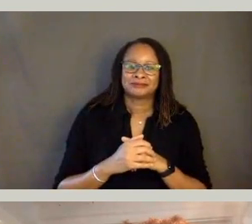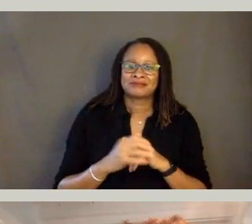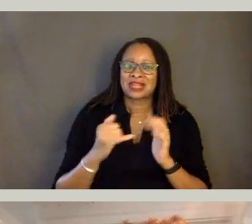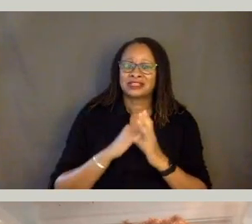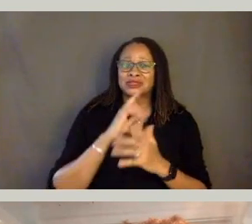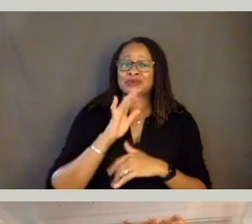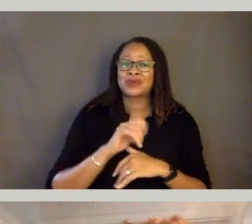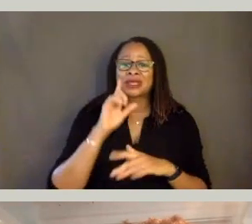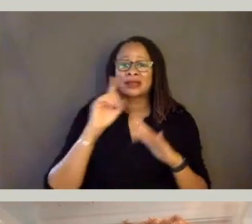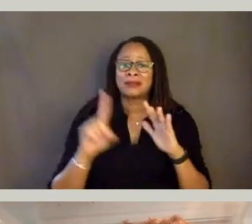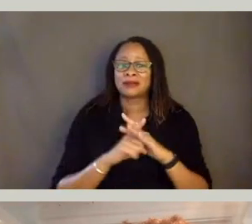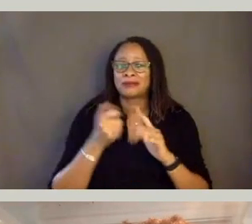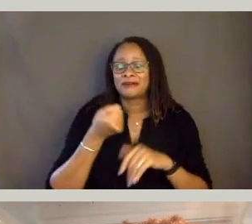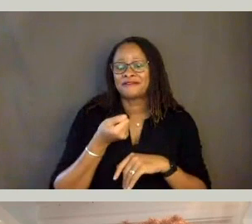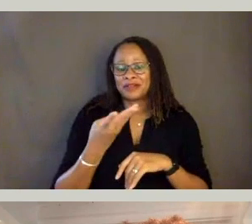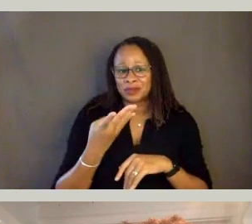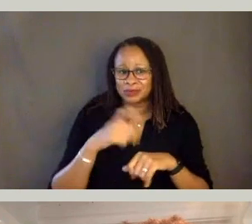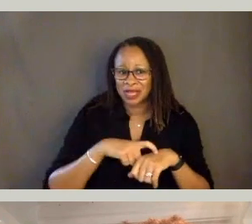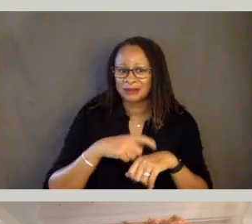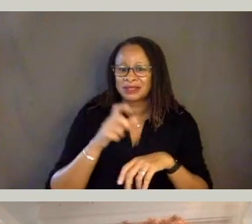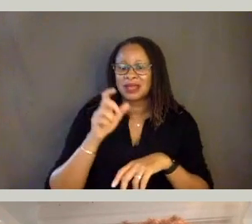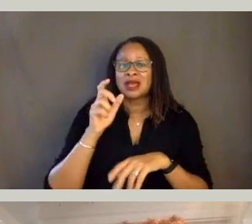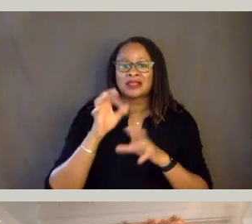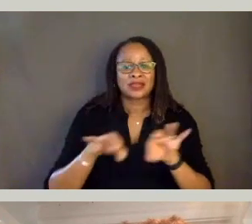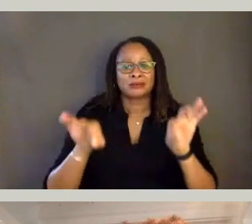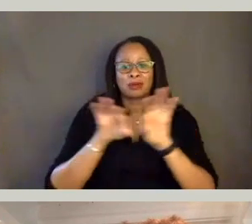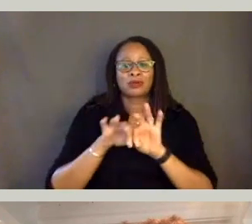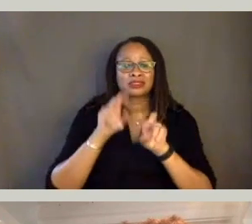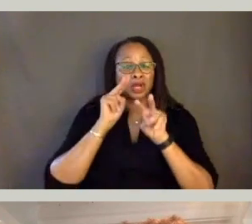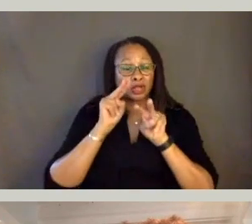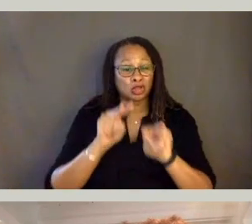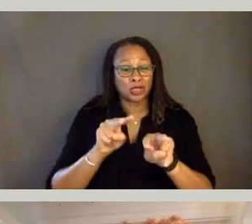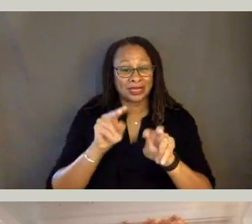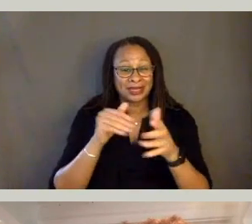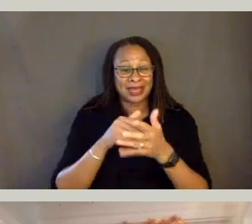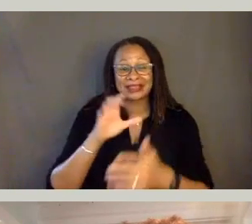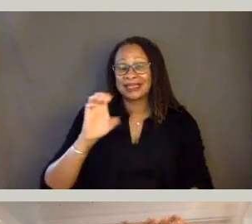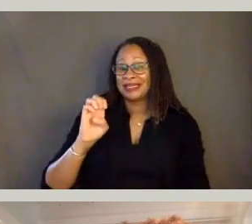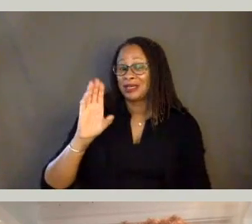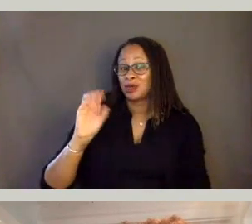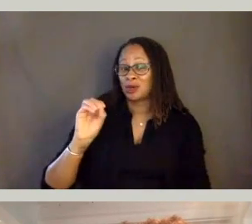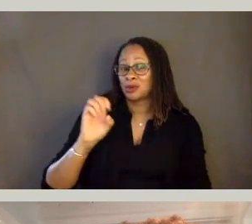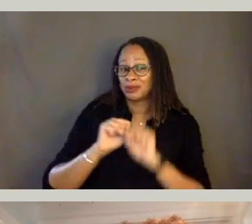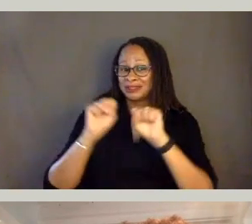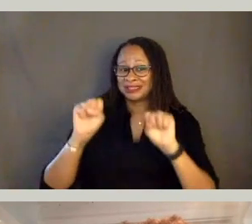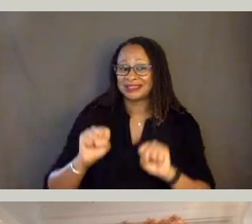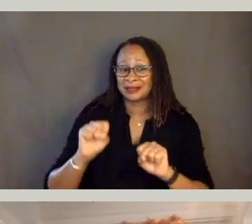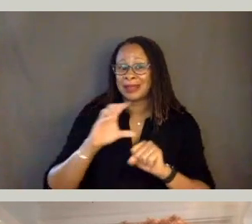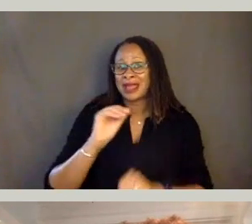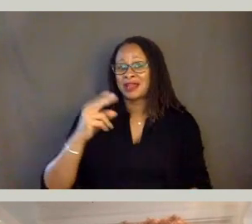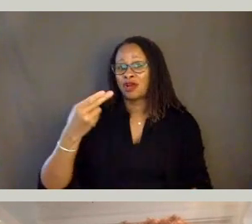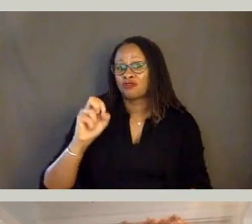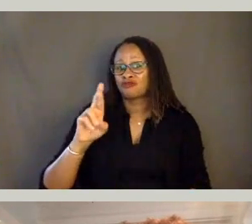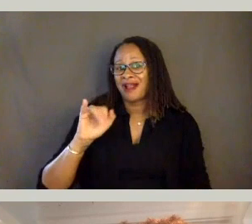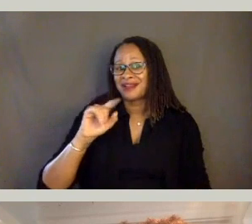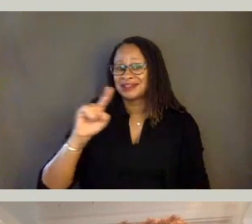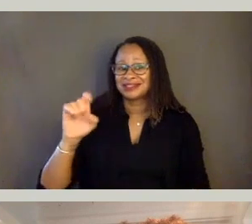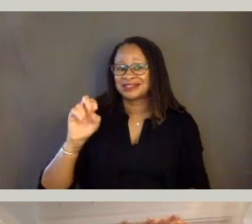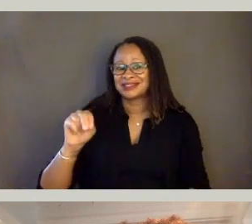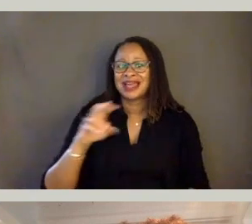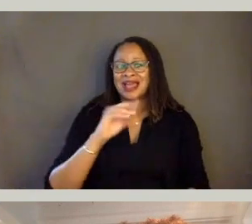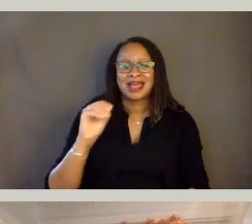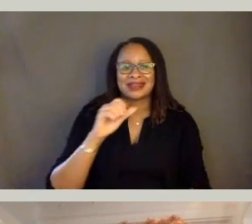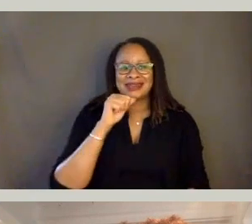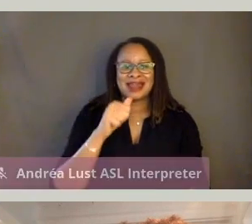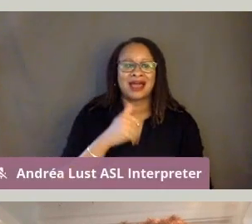It's really come up a few times, the importance of looking at the ecosystem and a horizon, and not